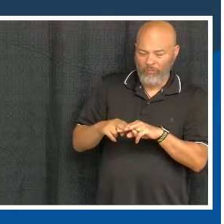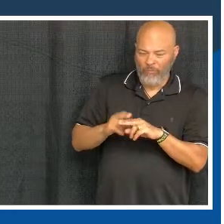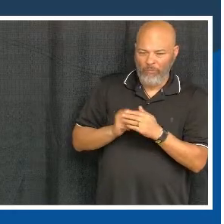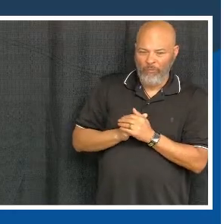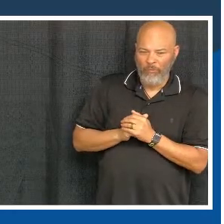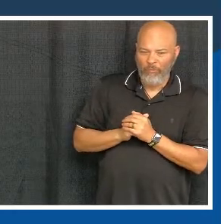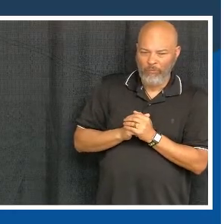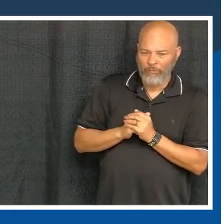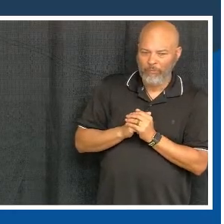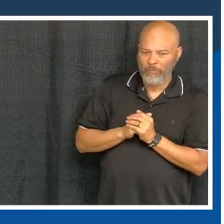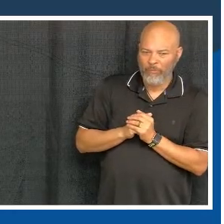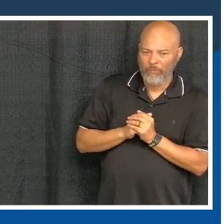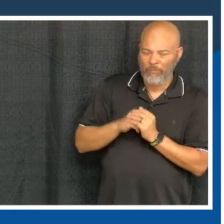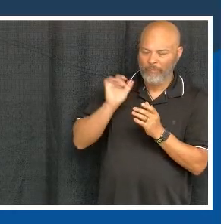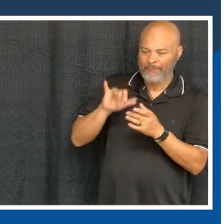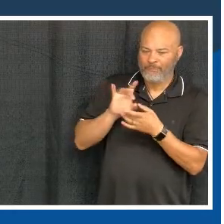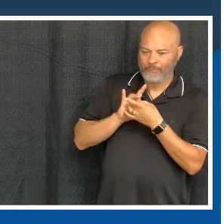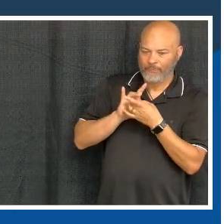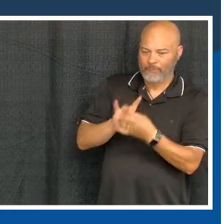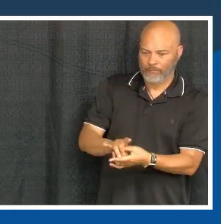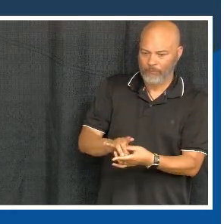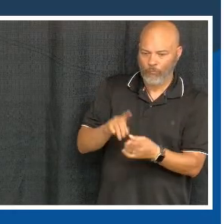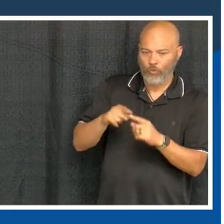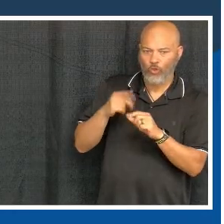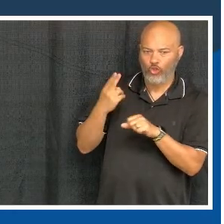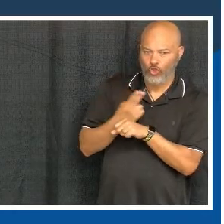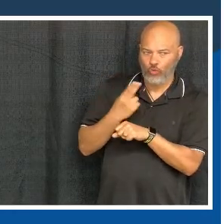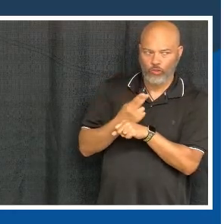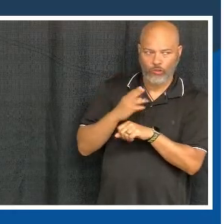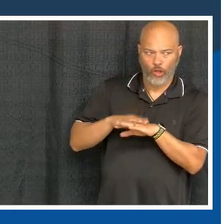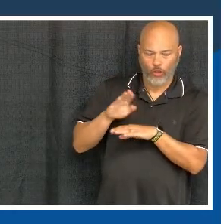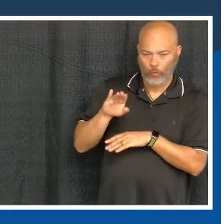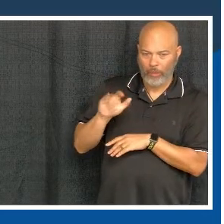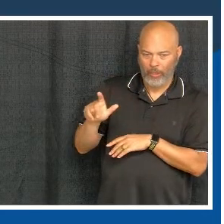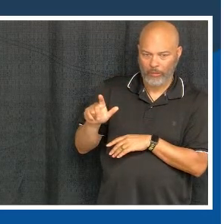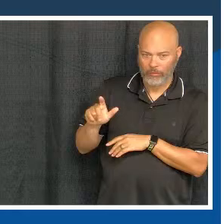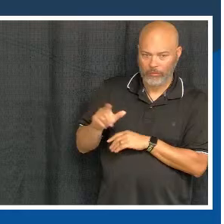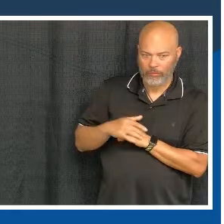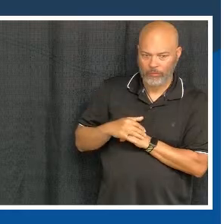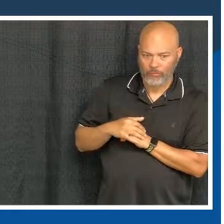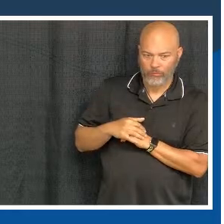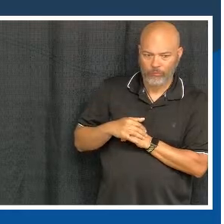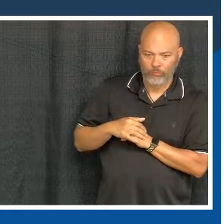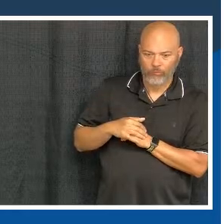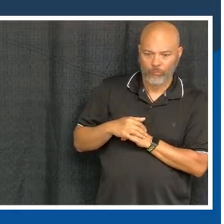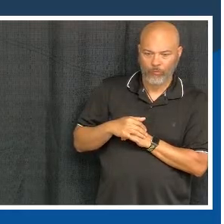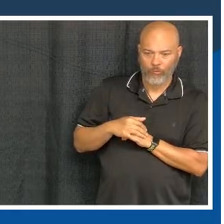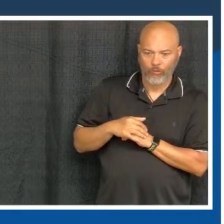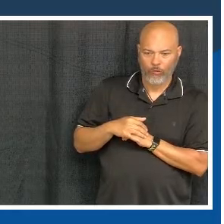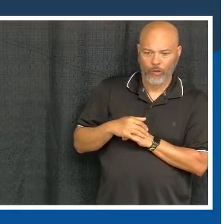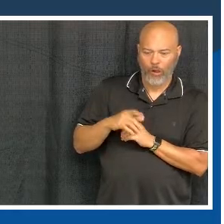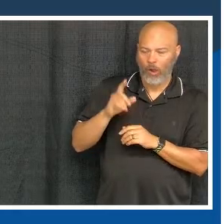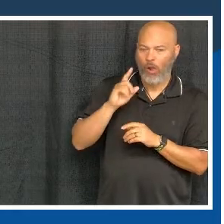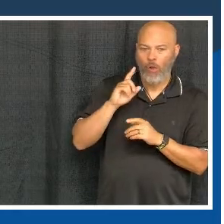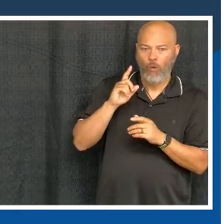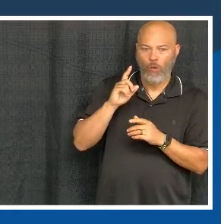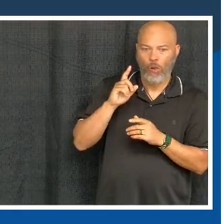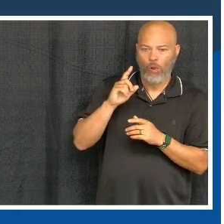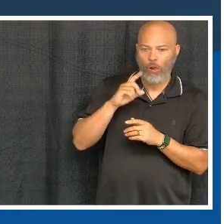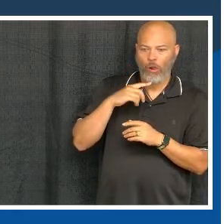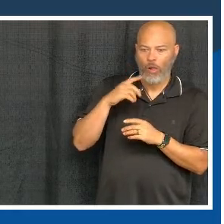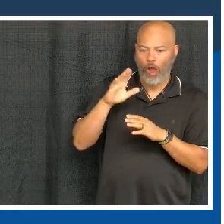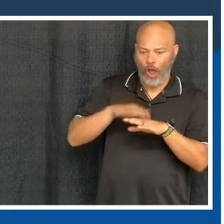increase that they would have, it's in relation strictly to the usage on their bill, correct? Yes, it will be strictly on